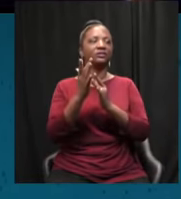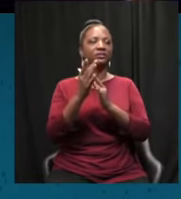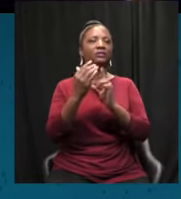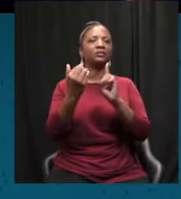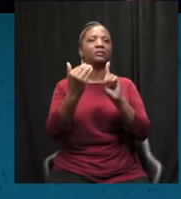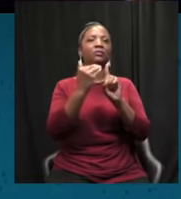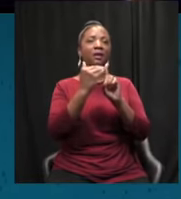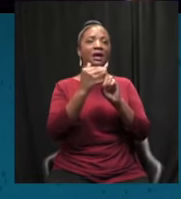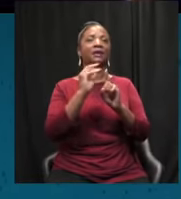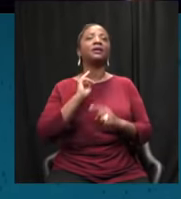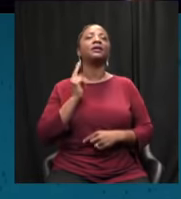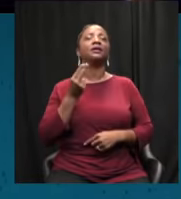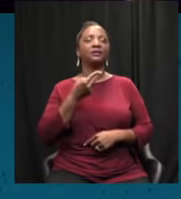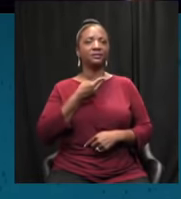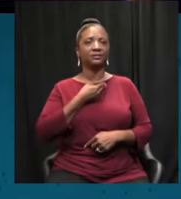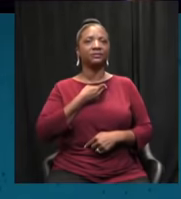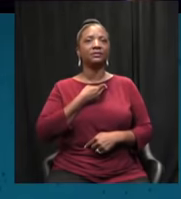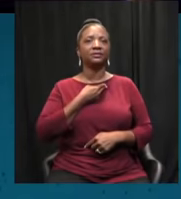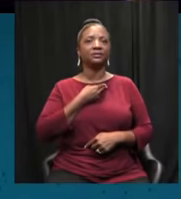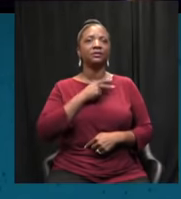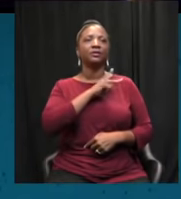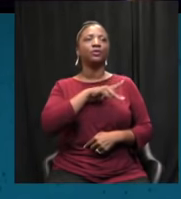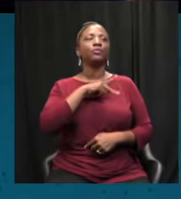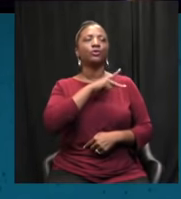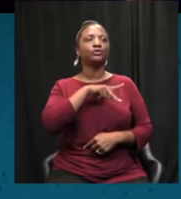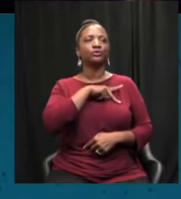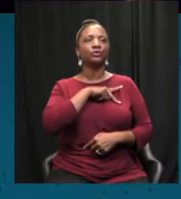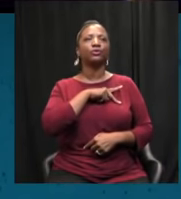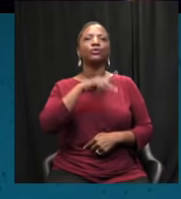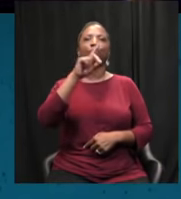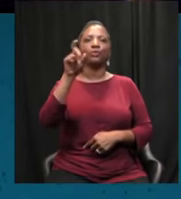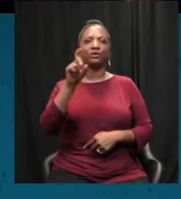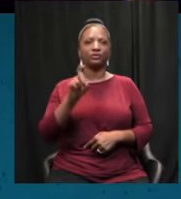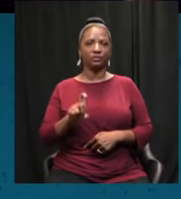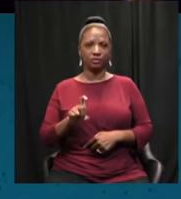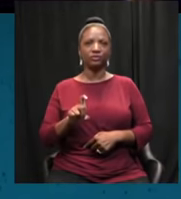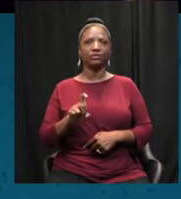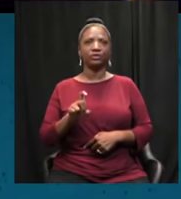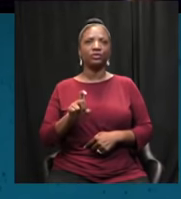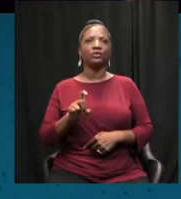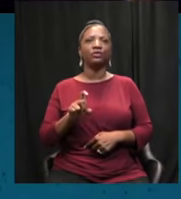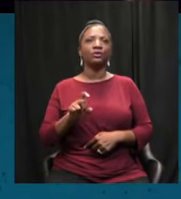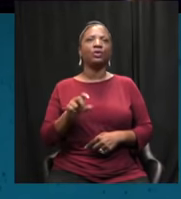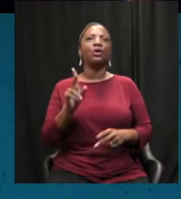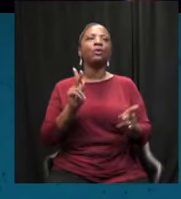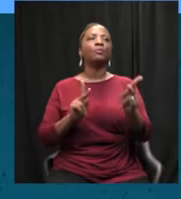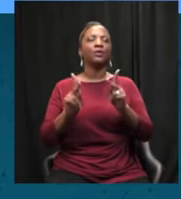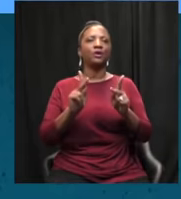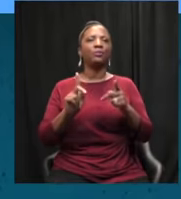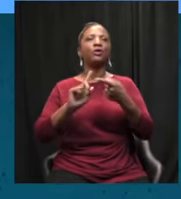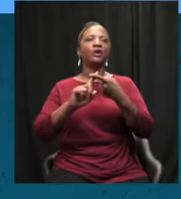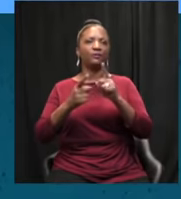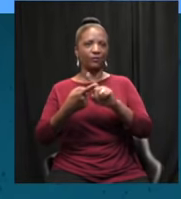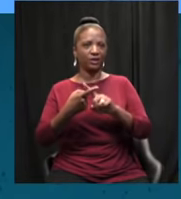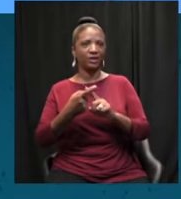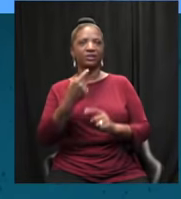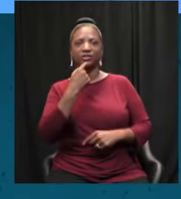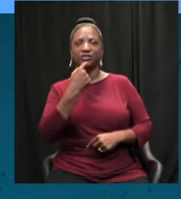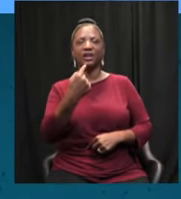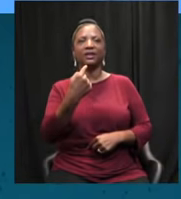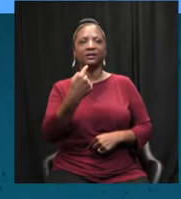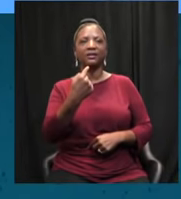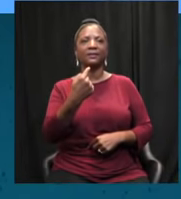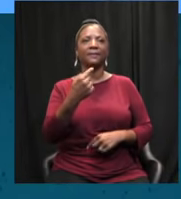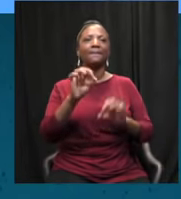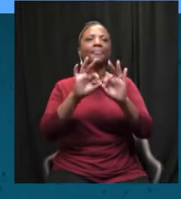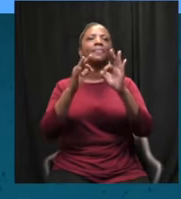is really a personal matter. That the culture may say certain things. Your friends may say certain things. Your family may